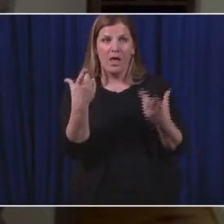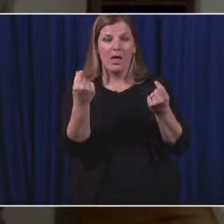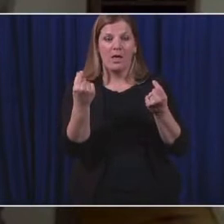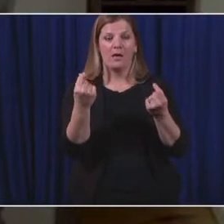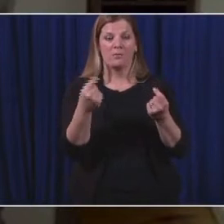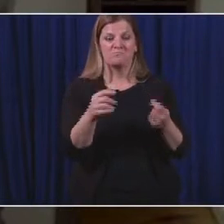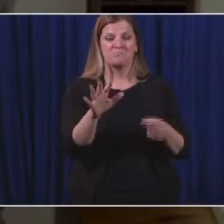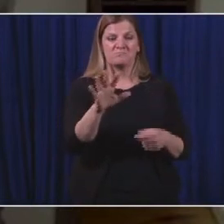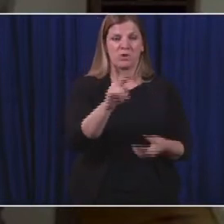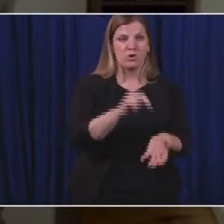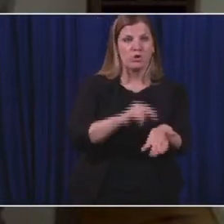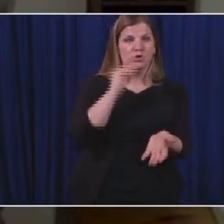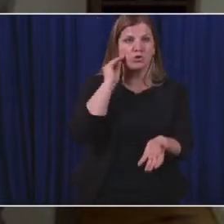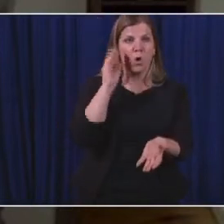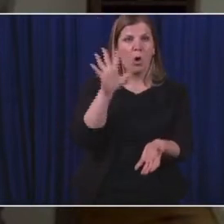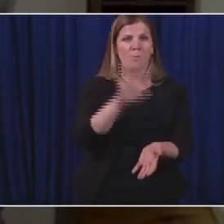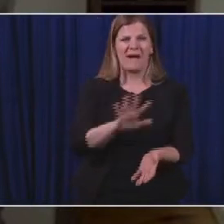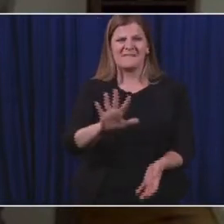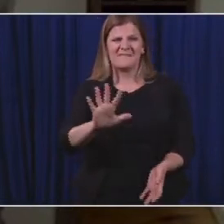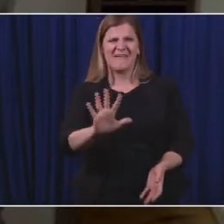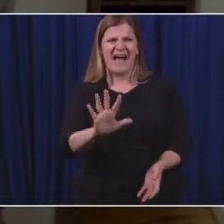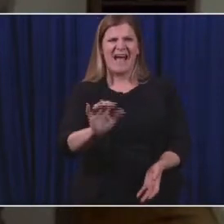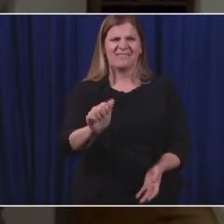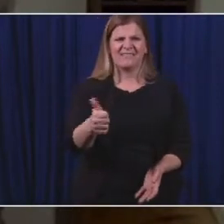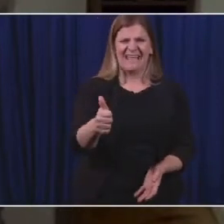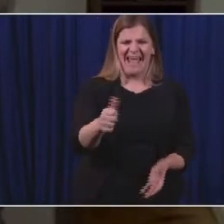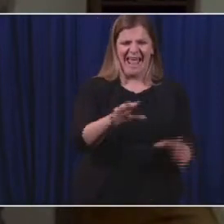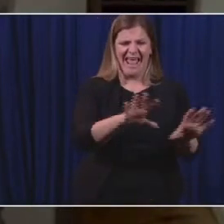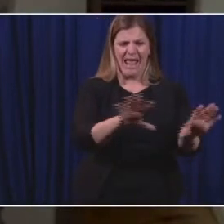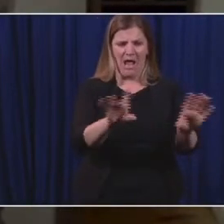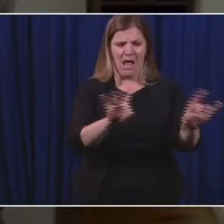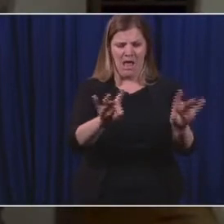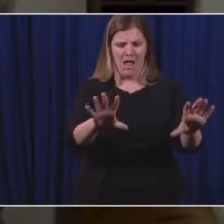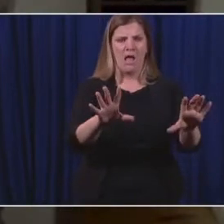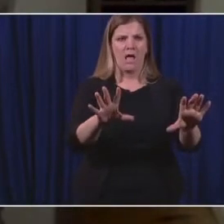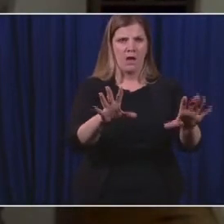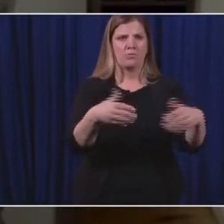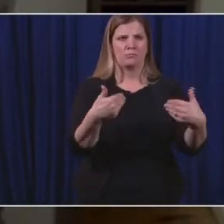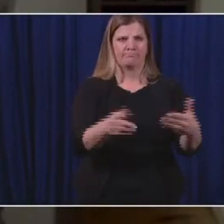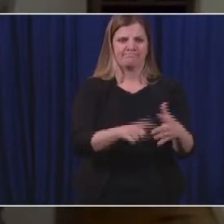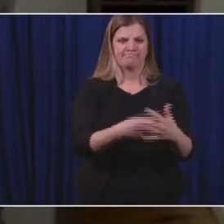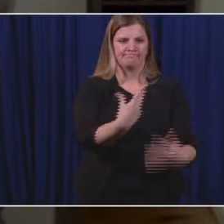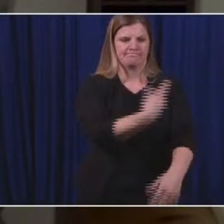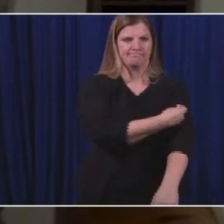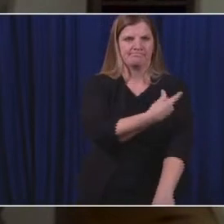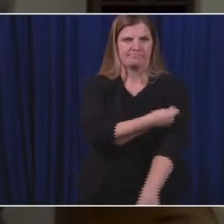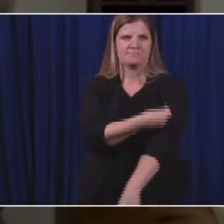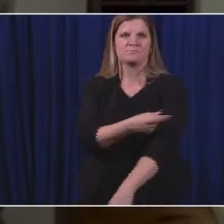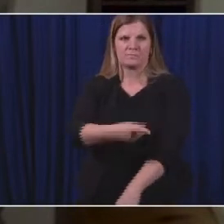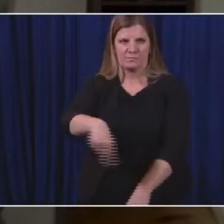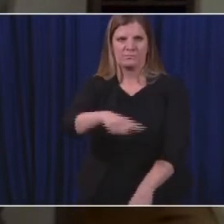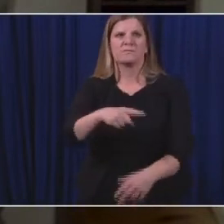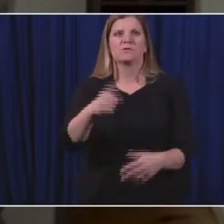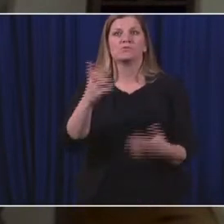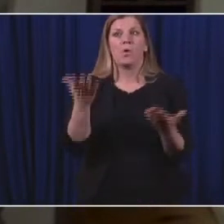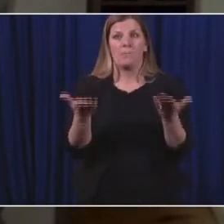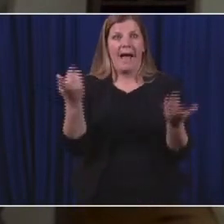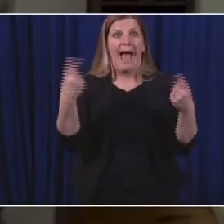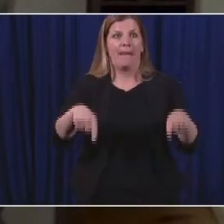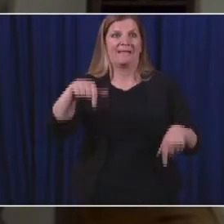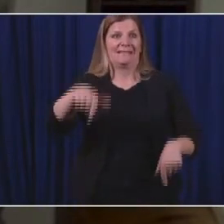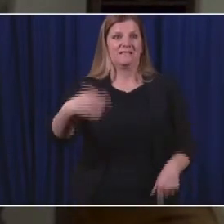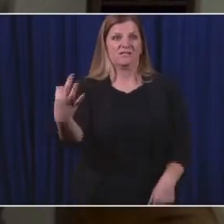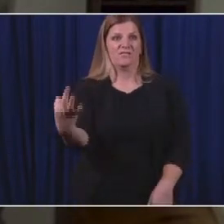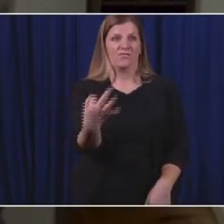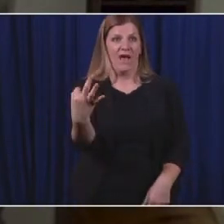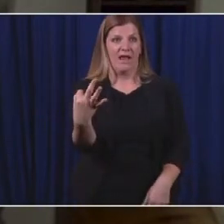nursing homes starting this Friday. So we expect to start nursing homes this Friday in Ohio. Our team is